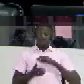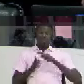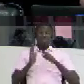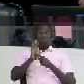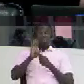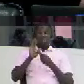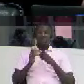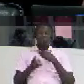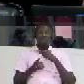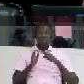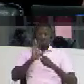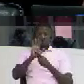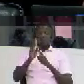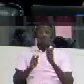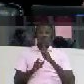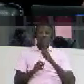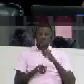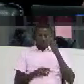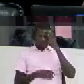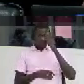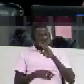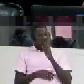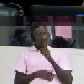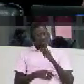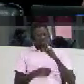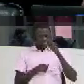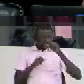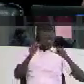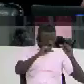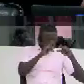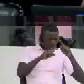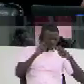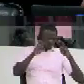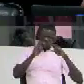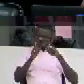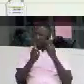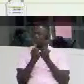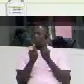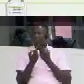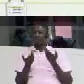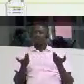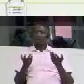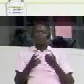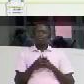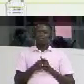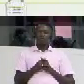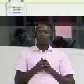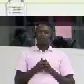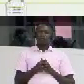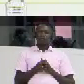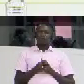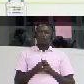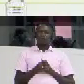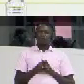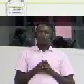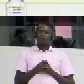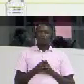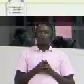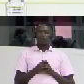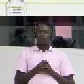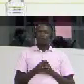were looking for. Bon dafa mel ni bon yow am nga xalaat wala xalaat nga loo xam ne daal ñoom loolu lañ doon